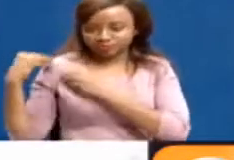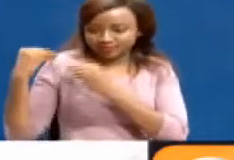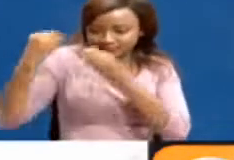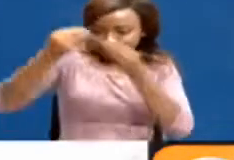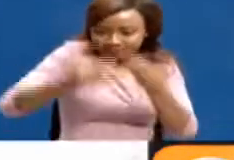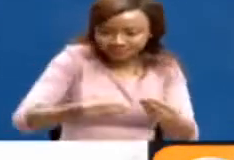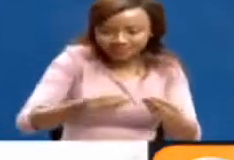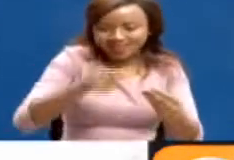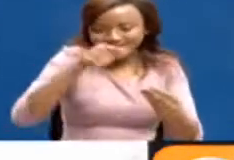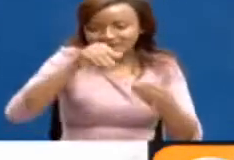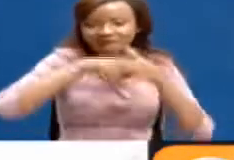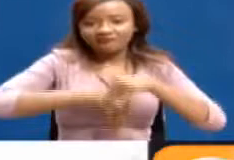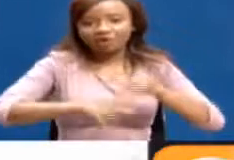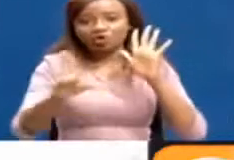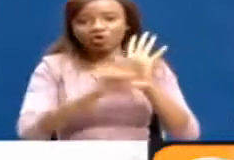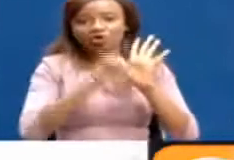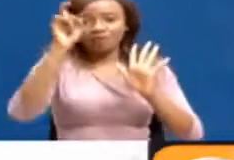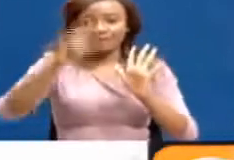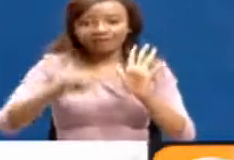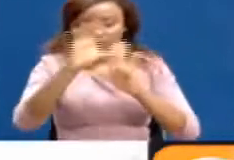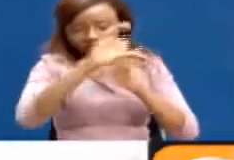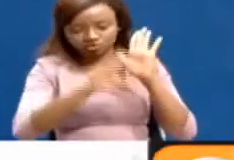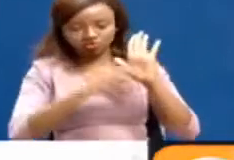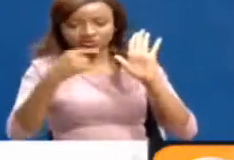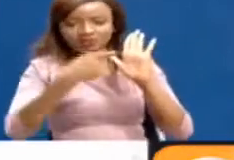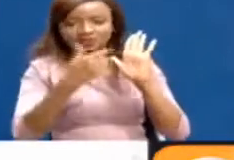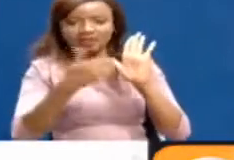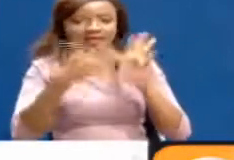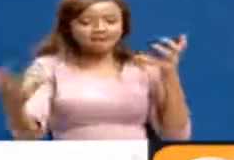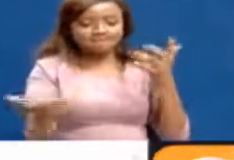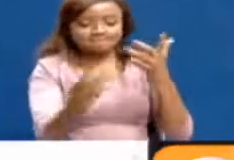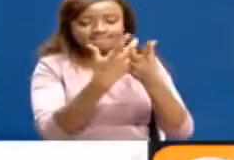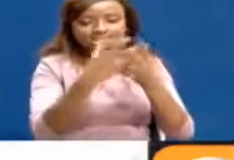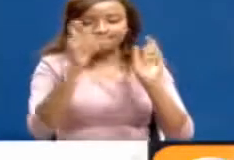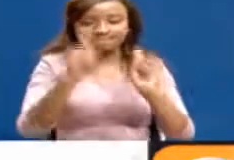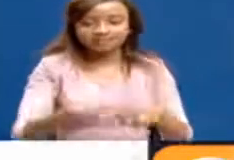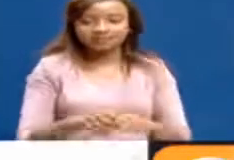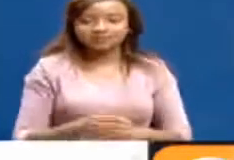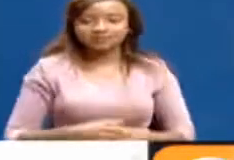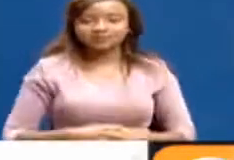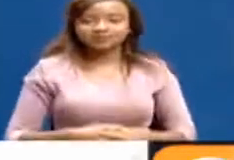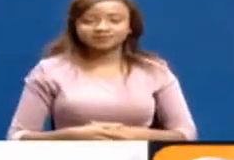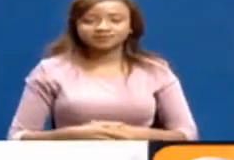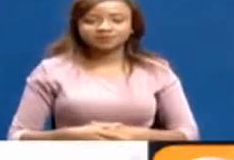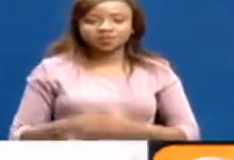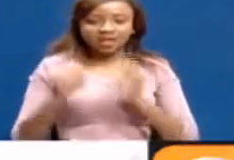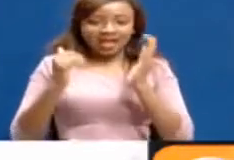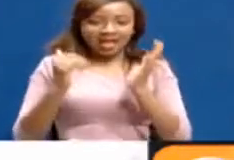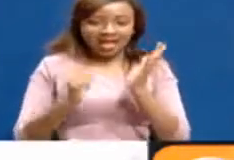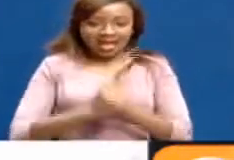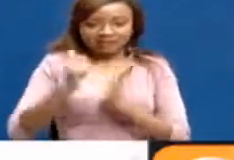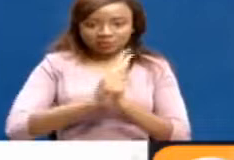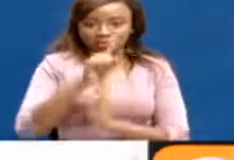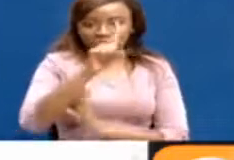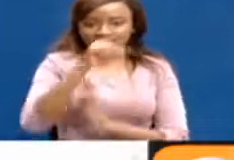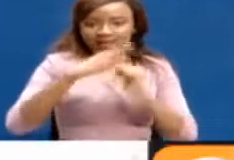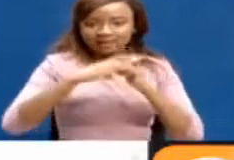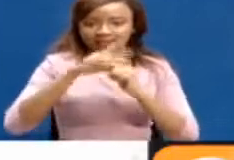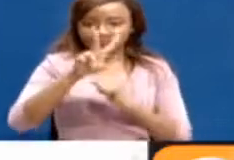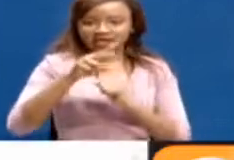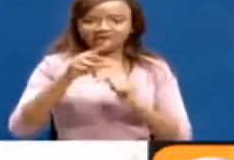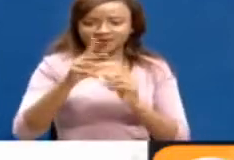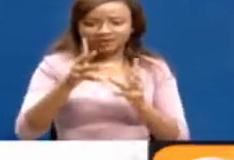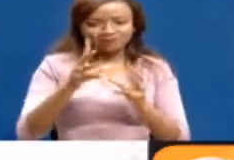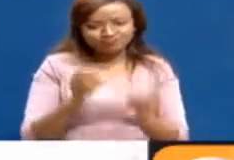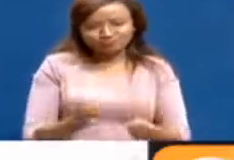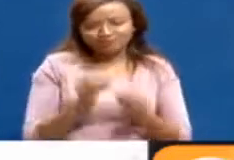done with full fidelity to the constitution that creates devolved governments. And Article 187 provides for the transfer, but